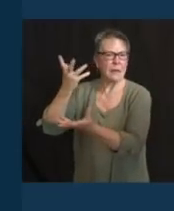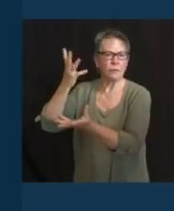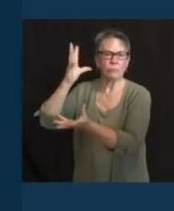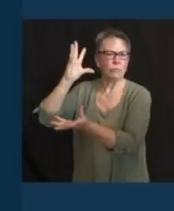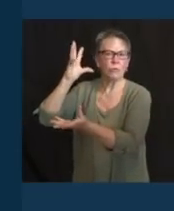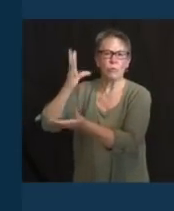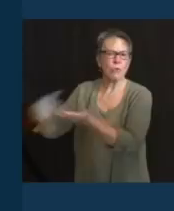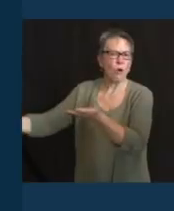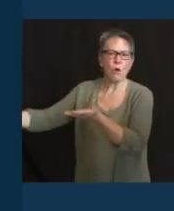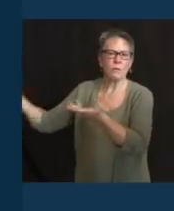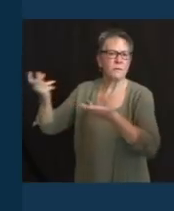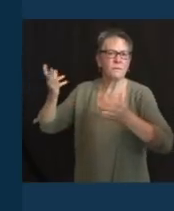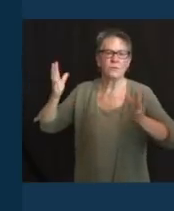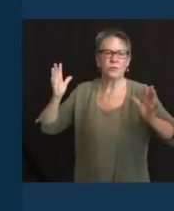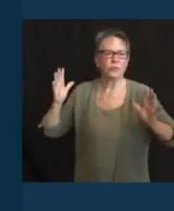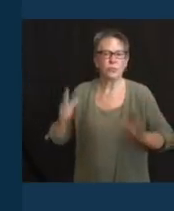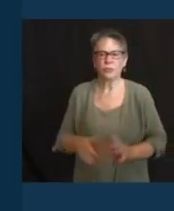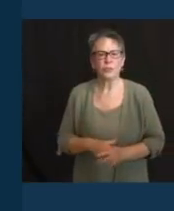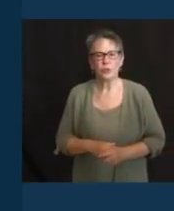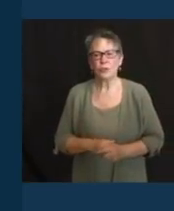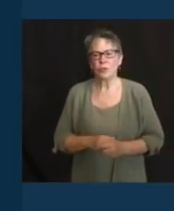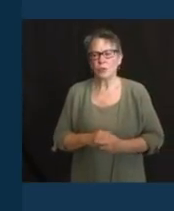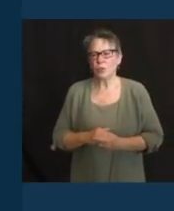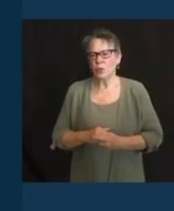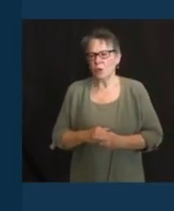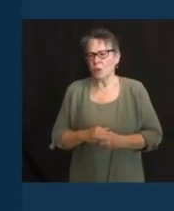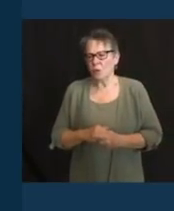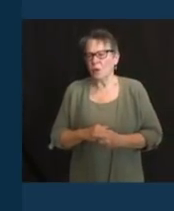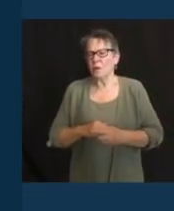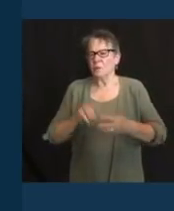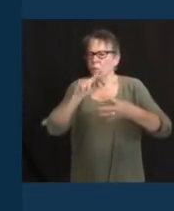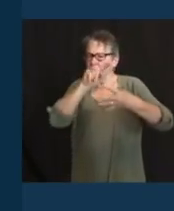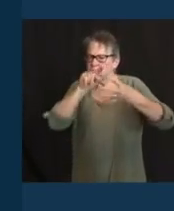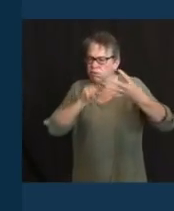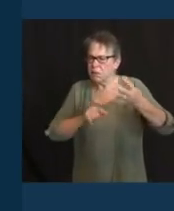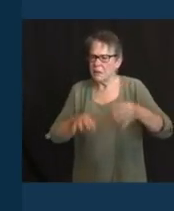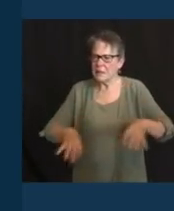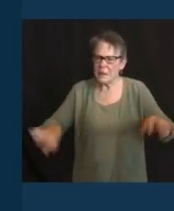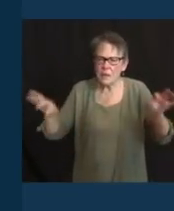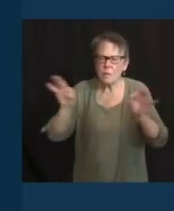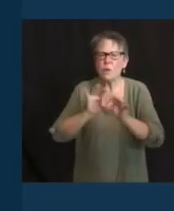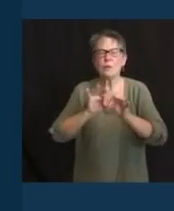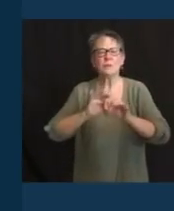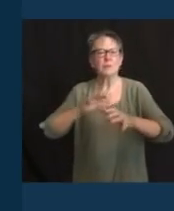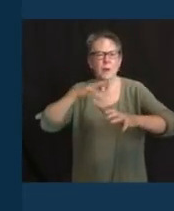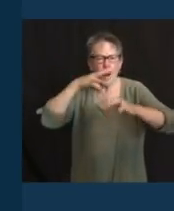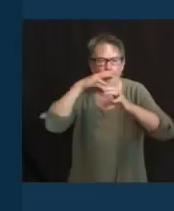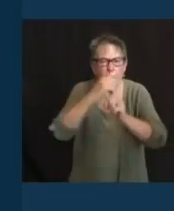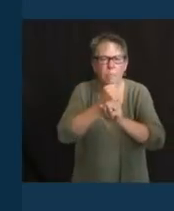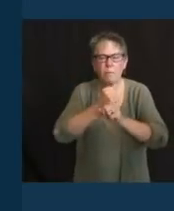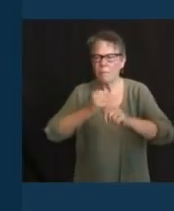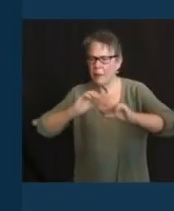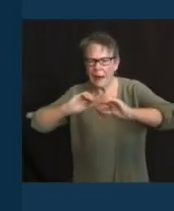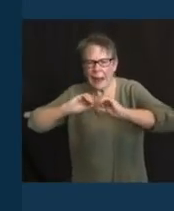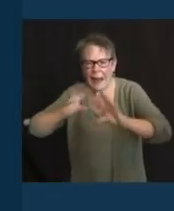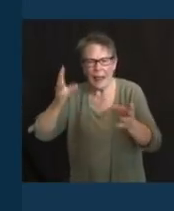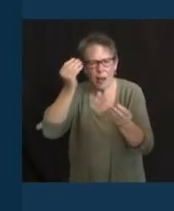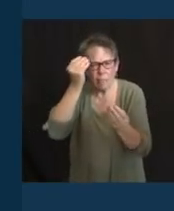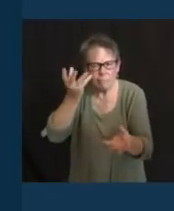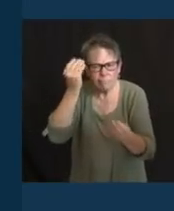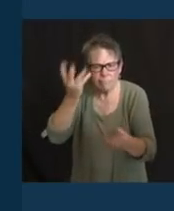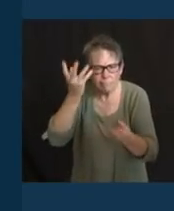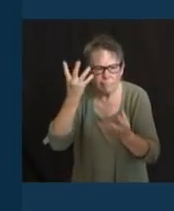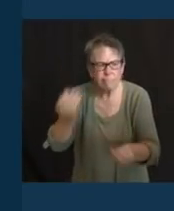and limits. Our tracers will only contact those individuals whose names they are given by someone who is tested